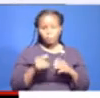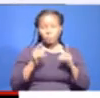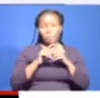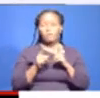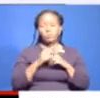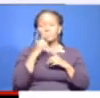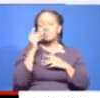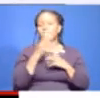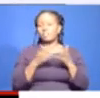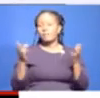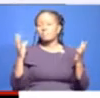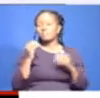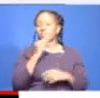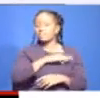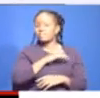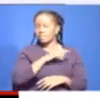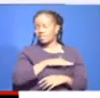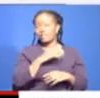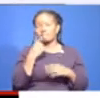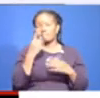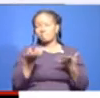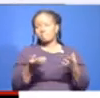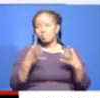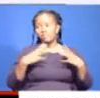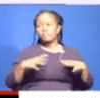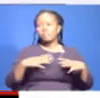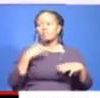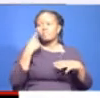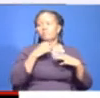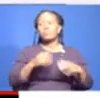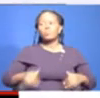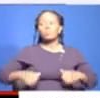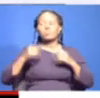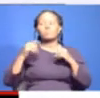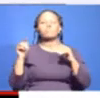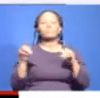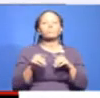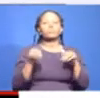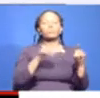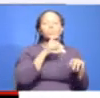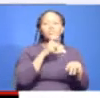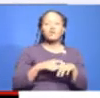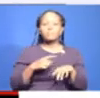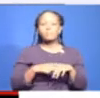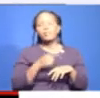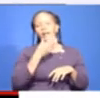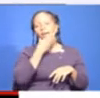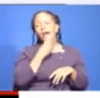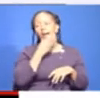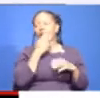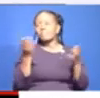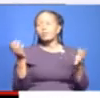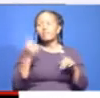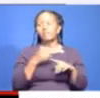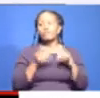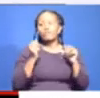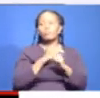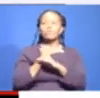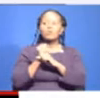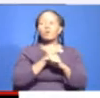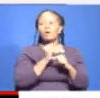that those who live the shortest happen to be men from Homa Bay County.